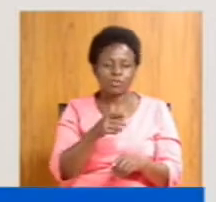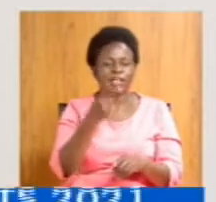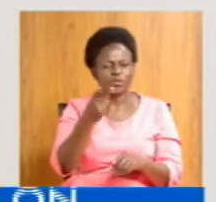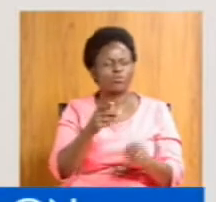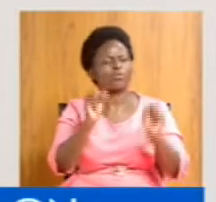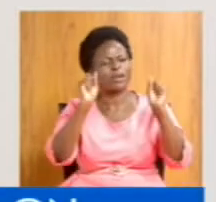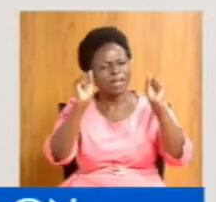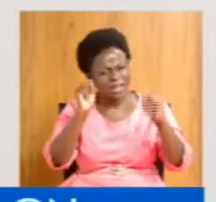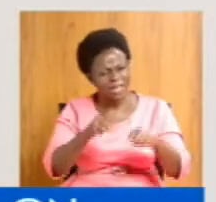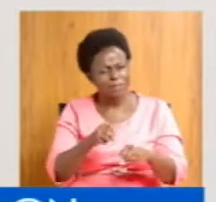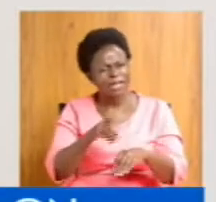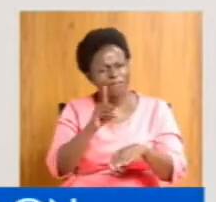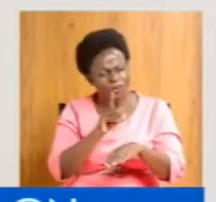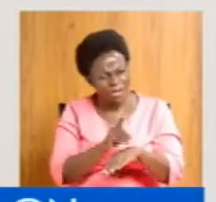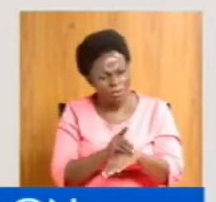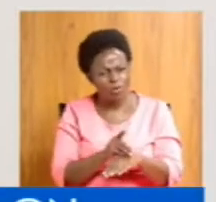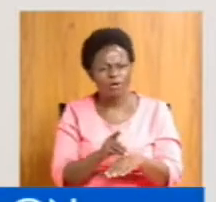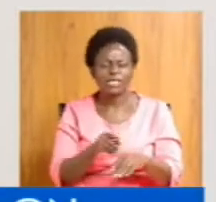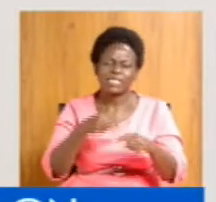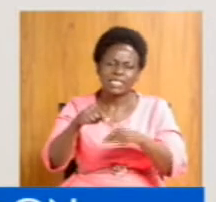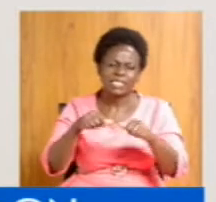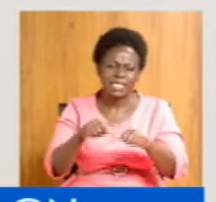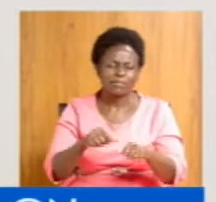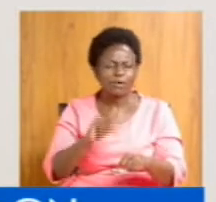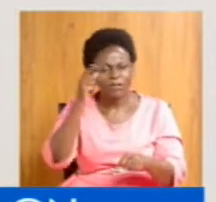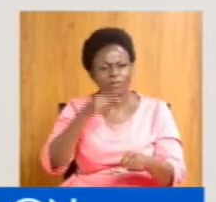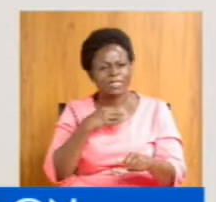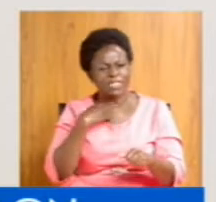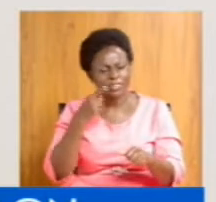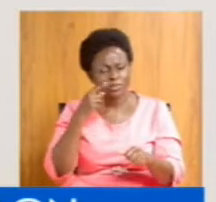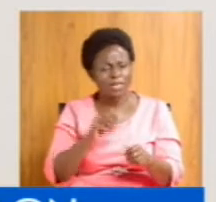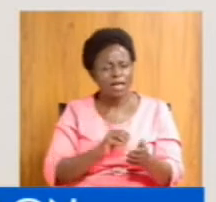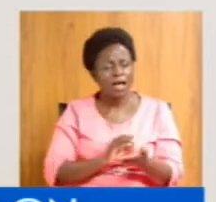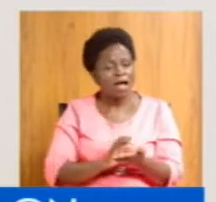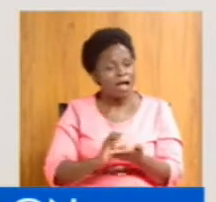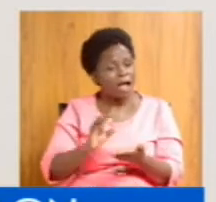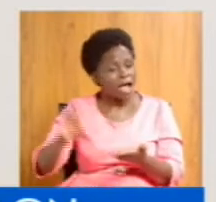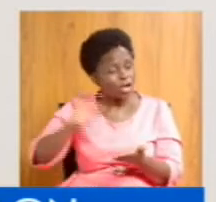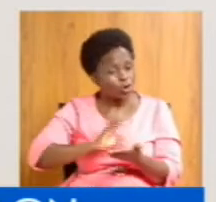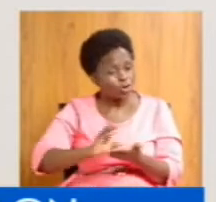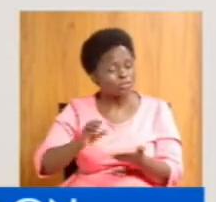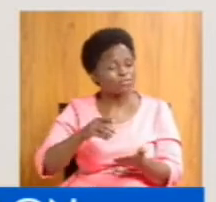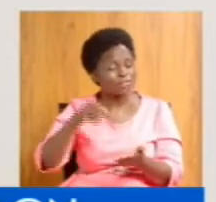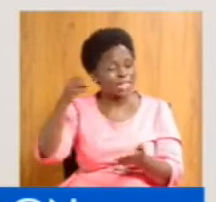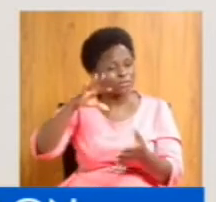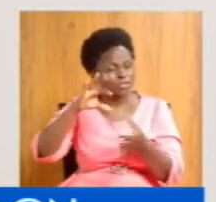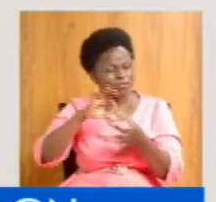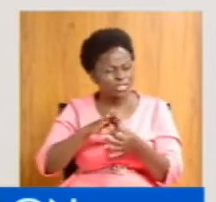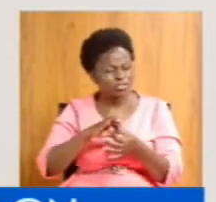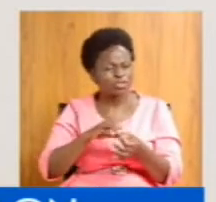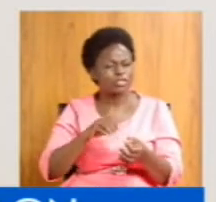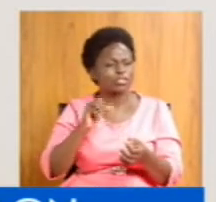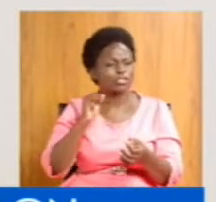affordable reliable sustainable government also needs to intervene in high cost of fees for electricity collection so that